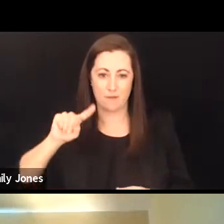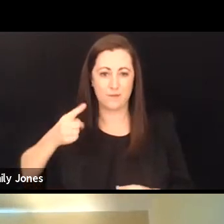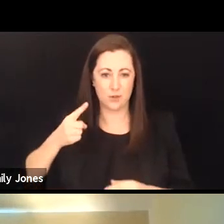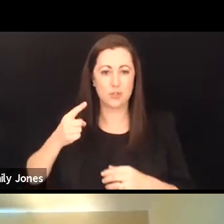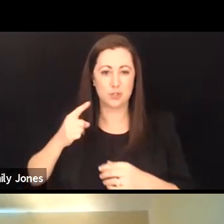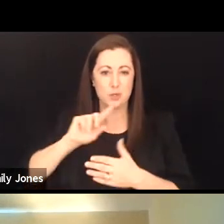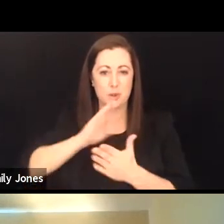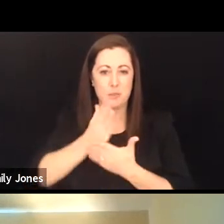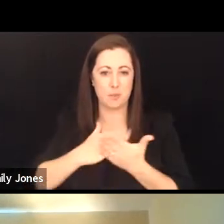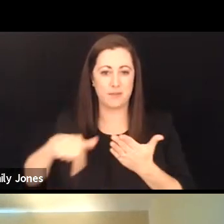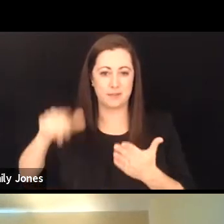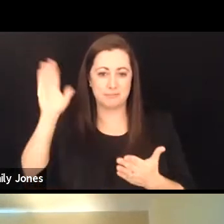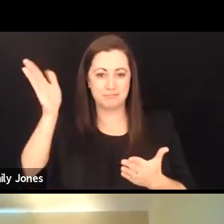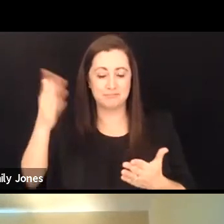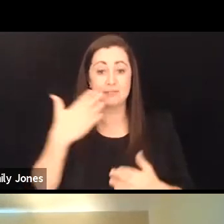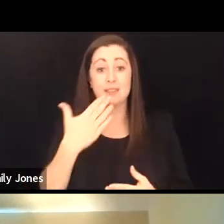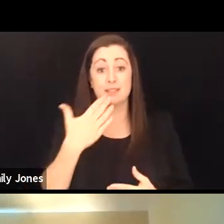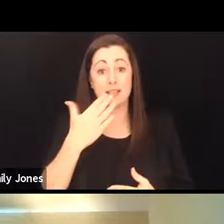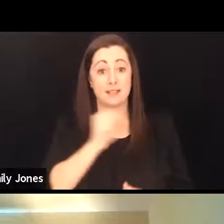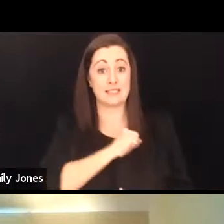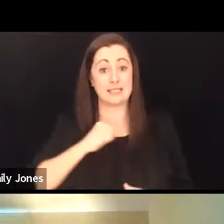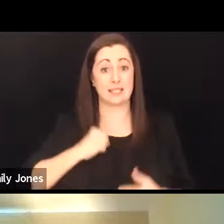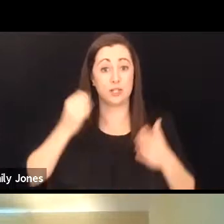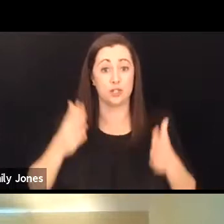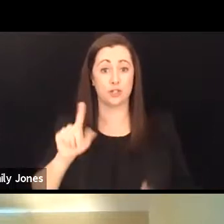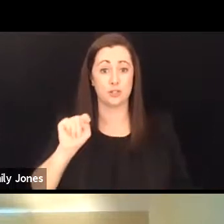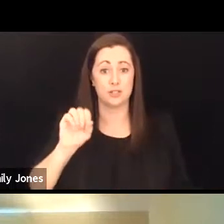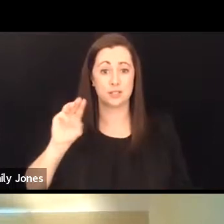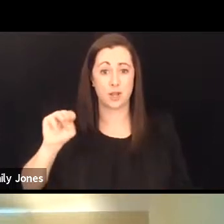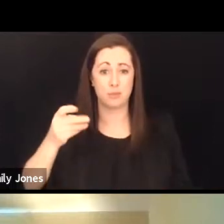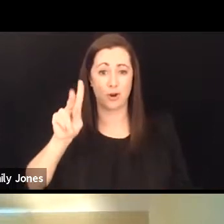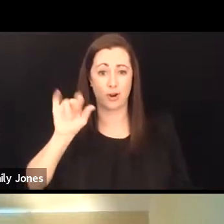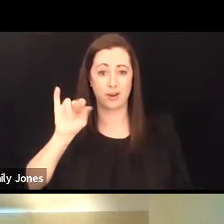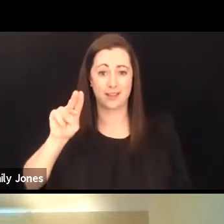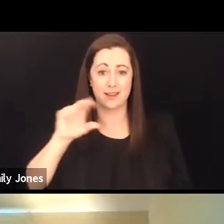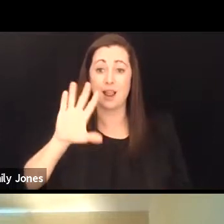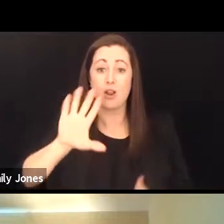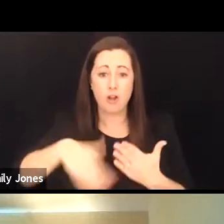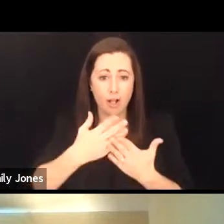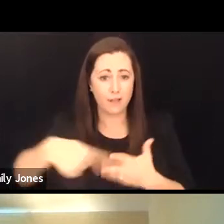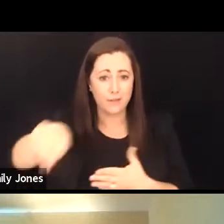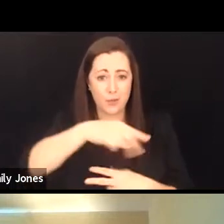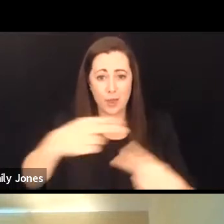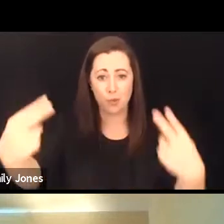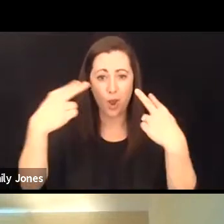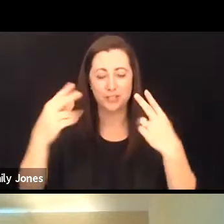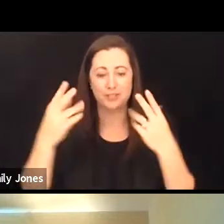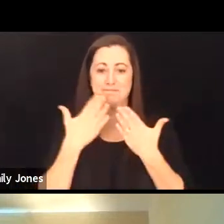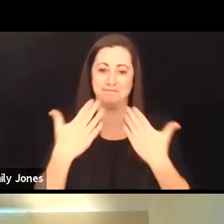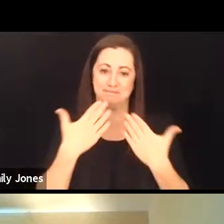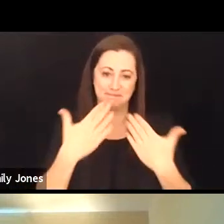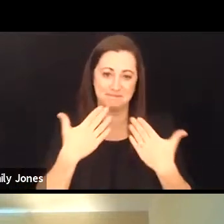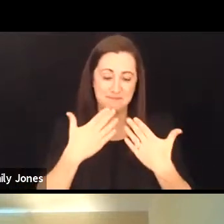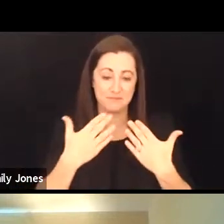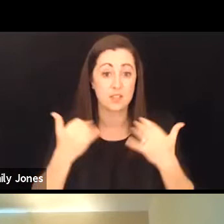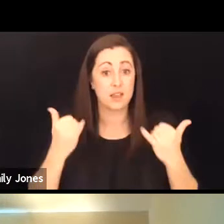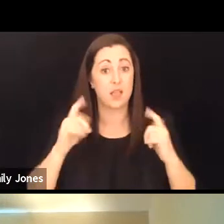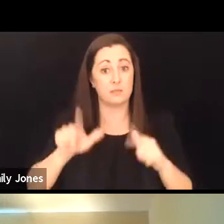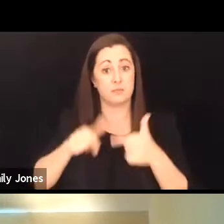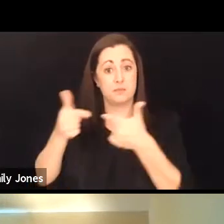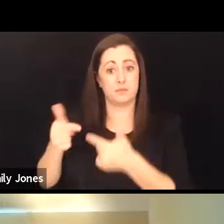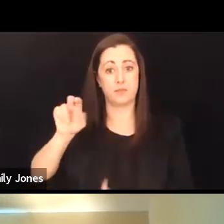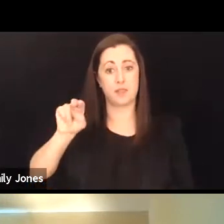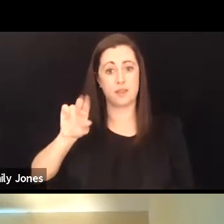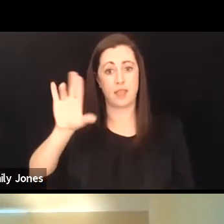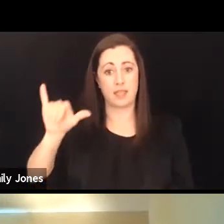thank Senator Harkin, Tom Harkin, for being on with us. And of course, thank all of you who watched today. And in closing, I just want to turn things back over to Nancy